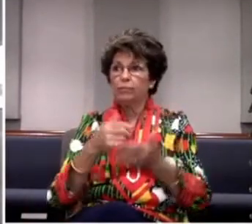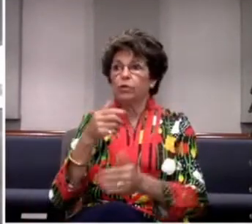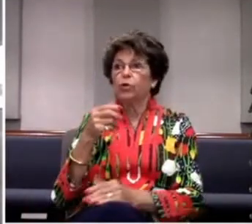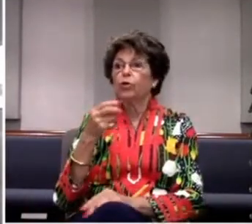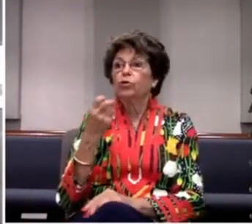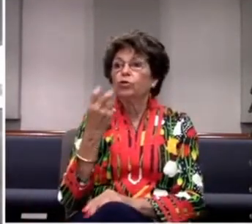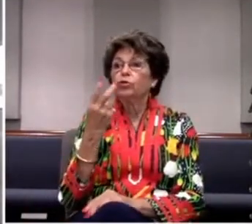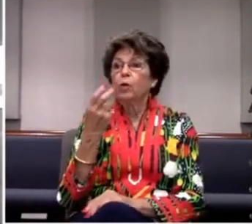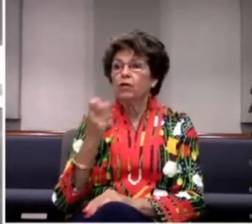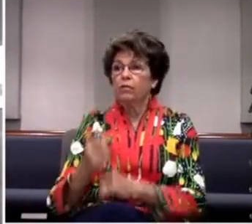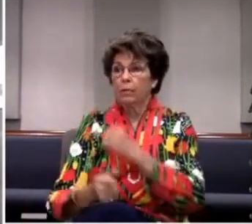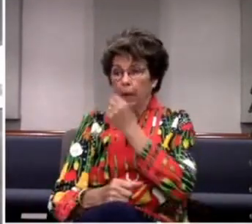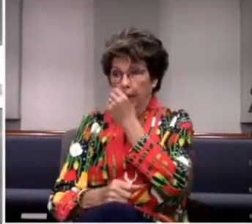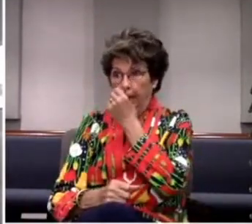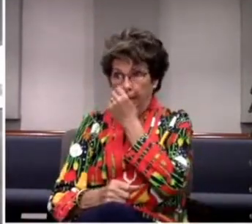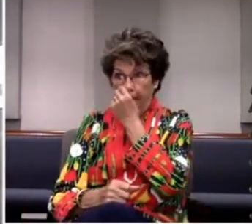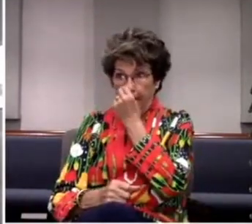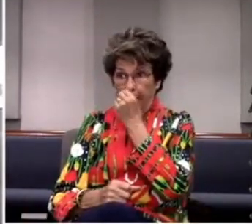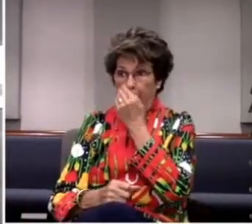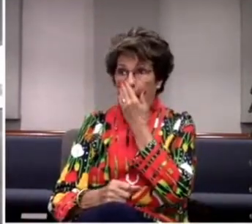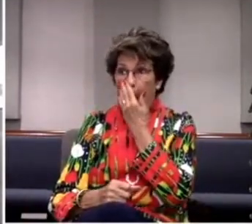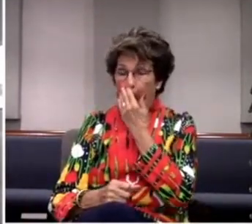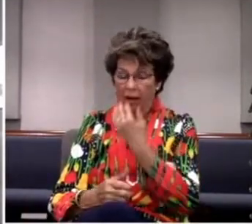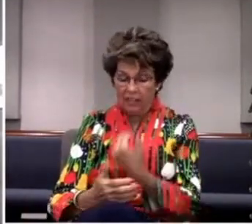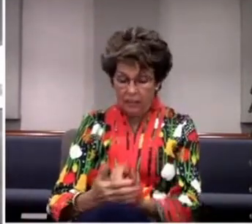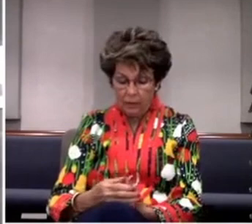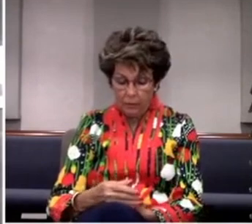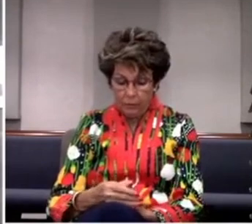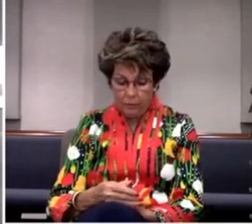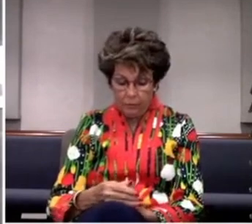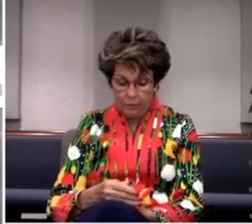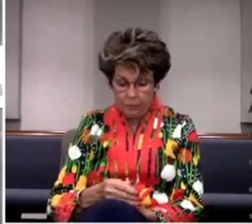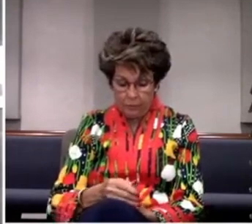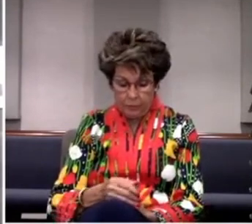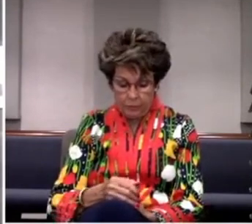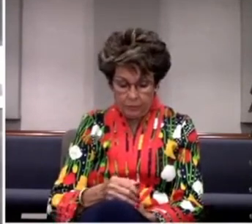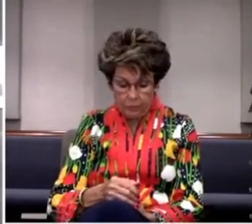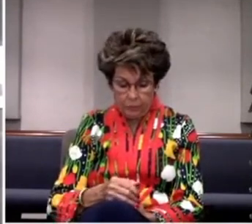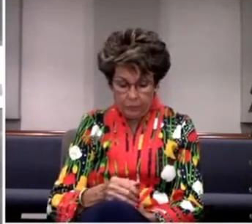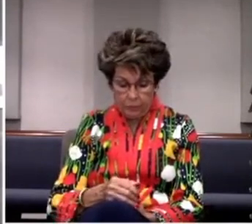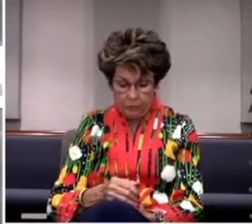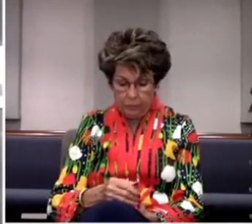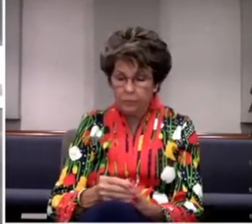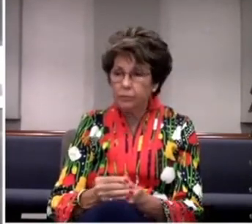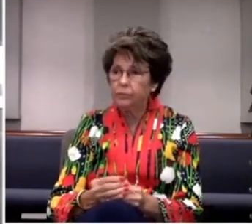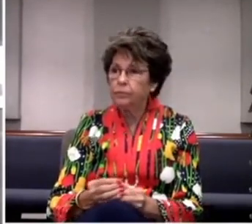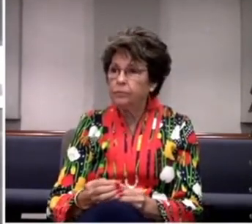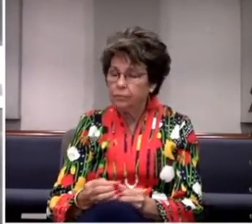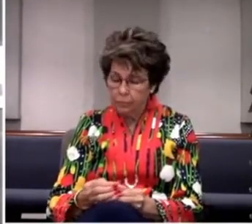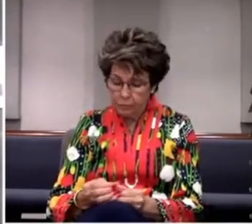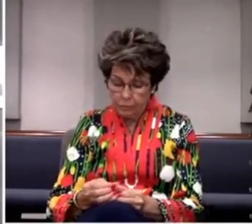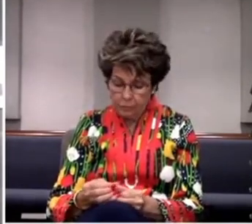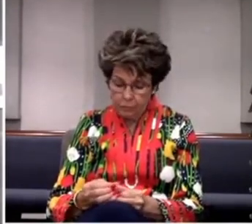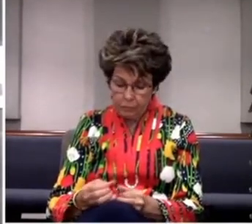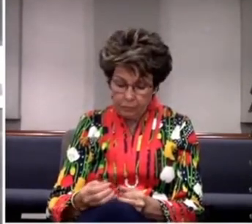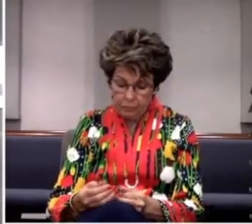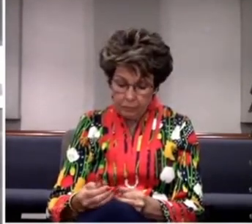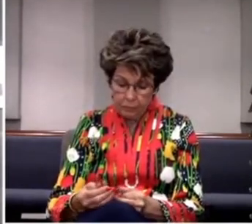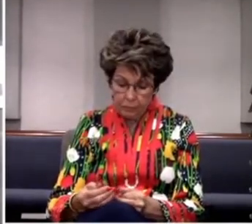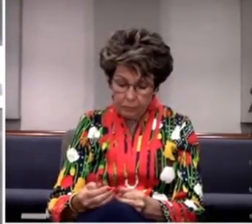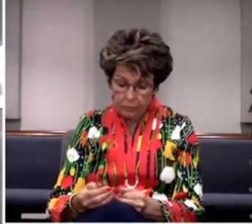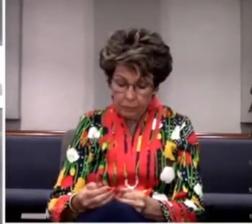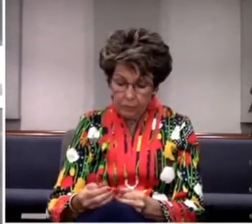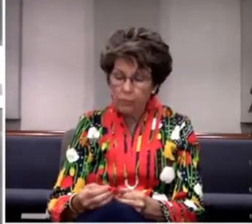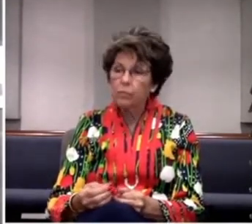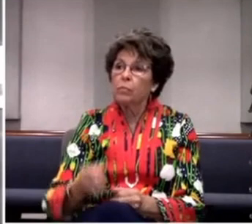Go there. I'll take my time here. Revelation chapter 12. You need this because John in the book of Revelation identifies